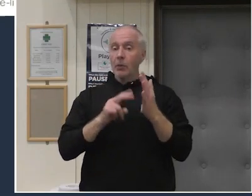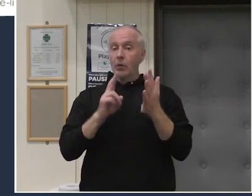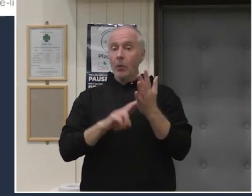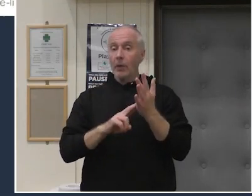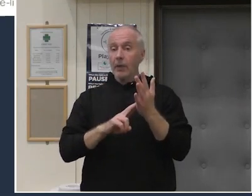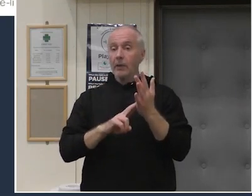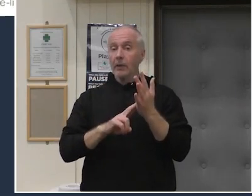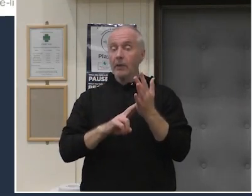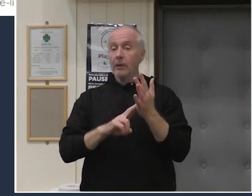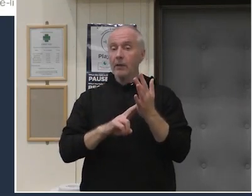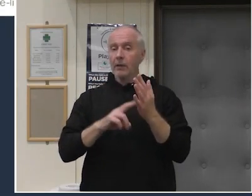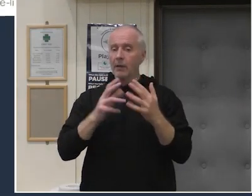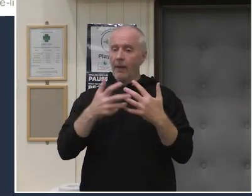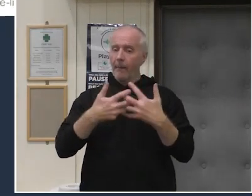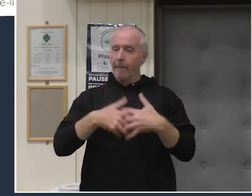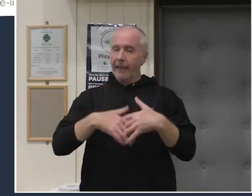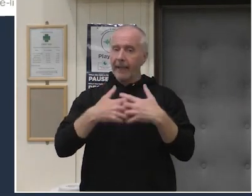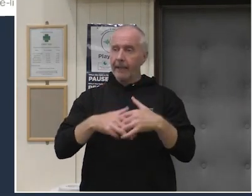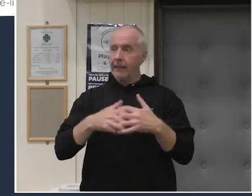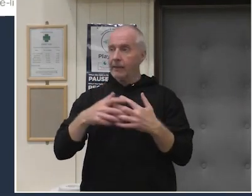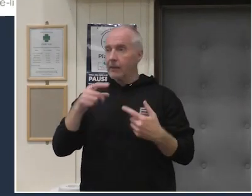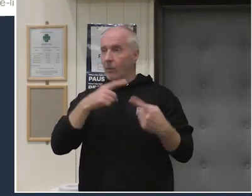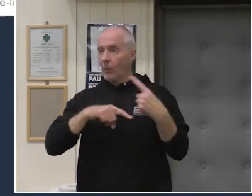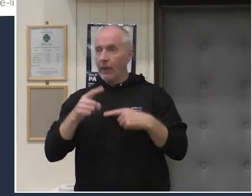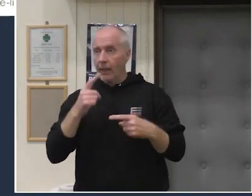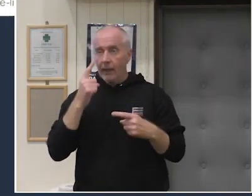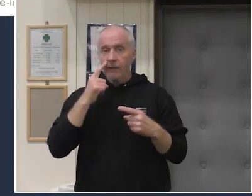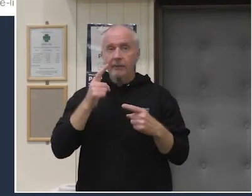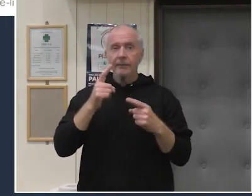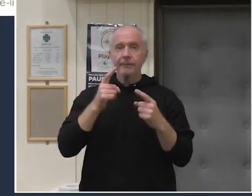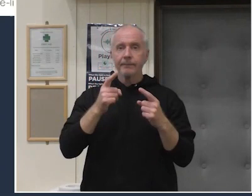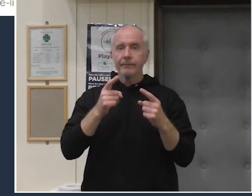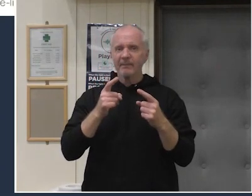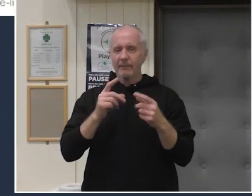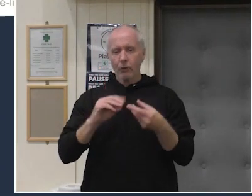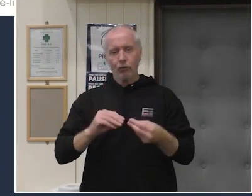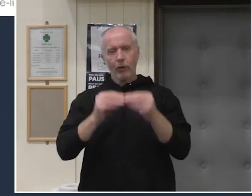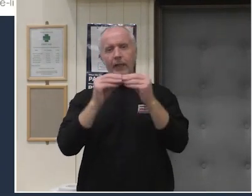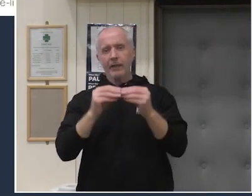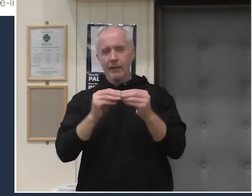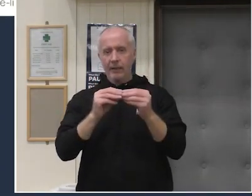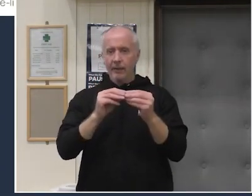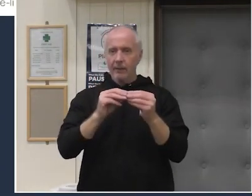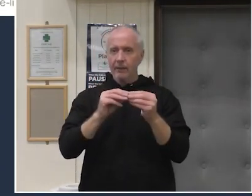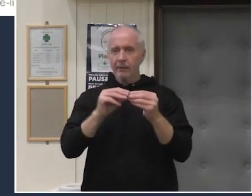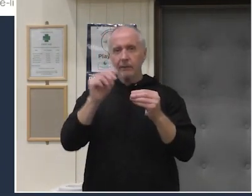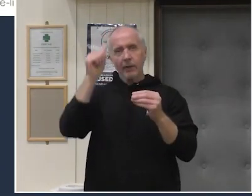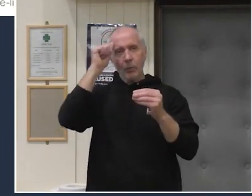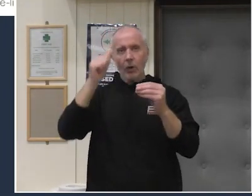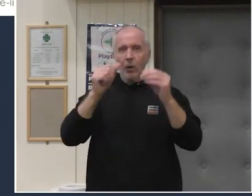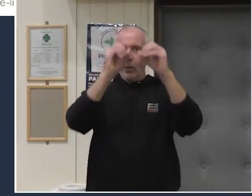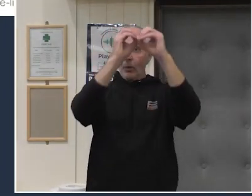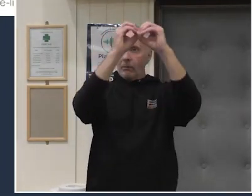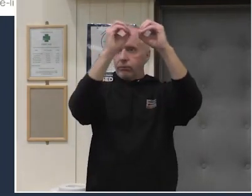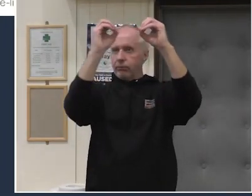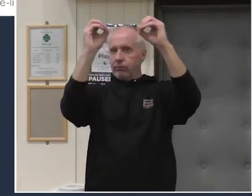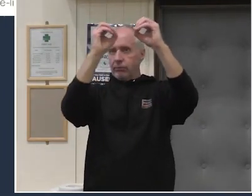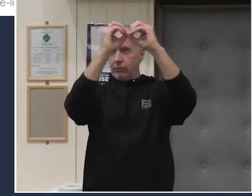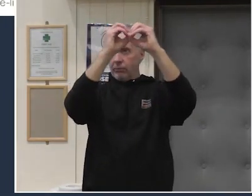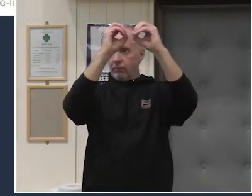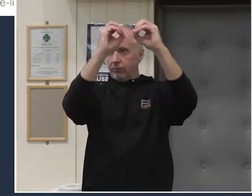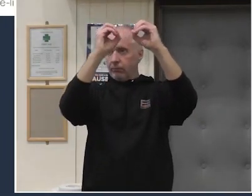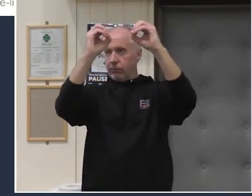were to map out all of the things that we can now detect within a galaxy, so we know where the planets are, we know where all the stars